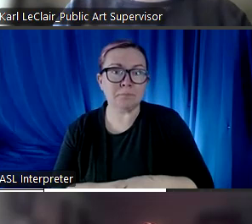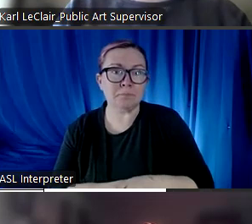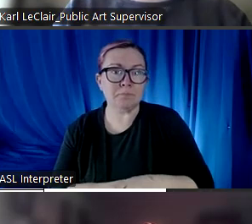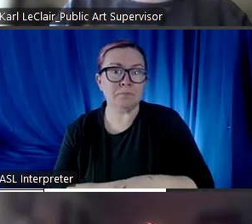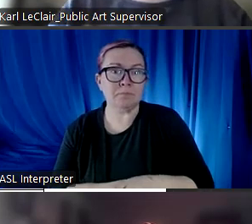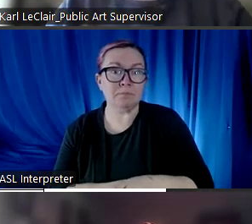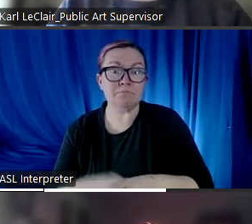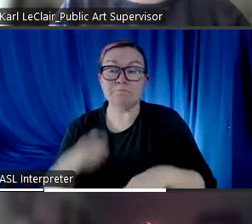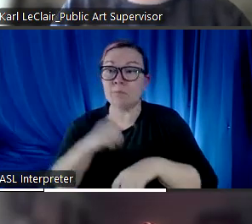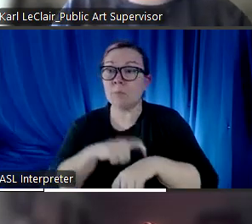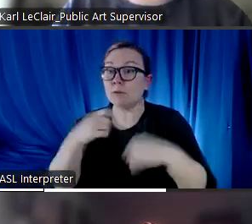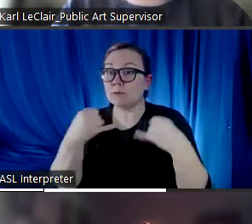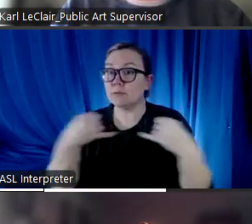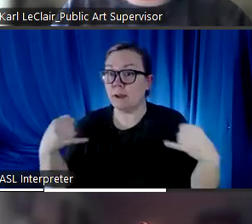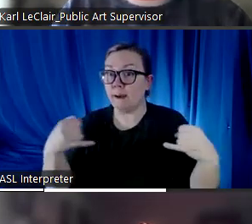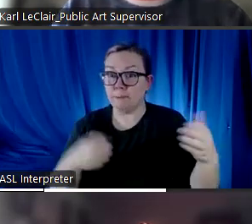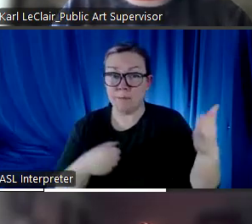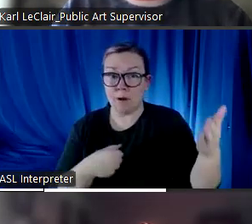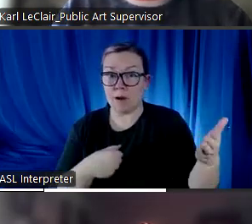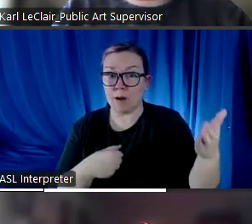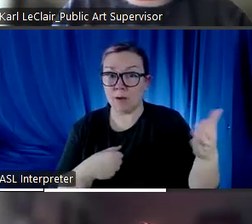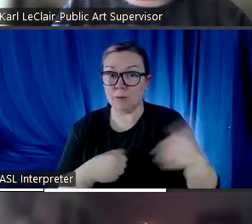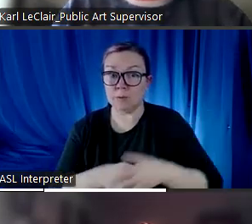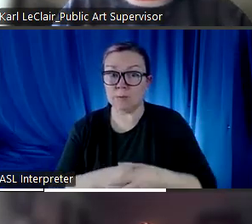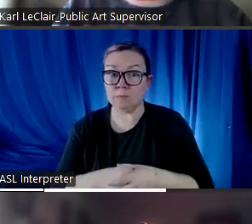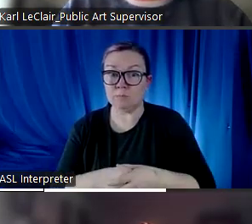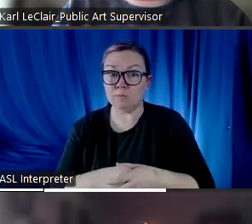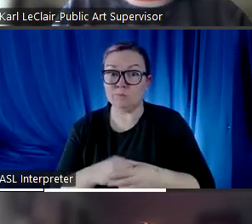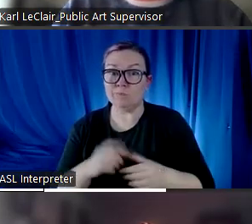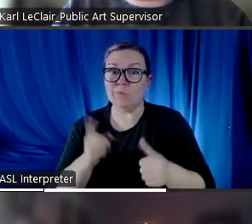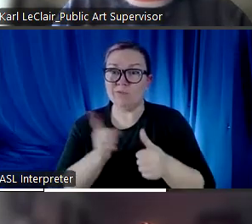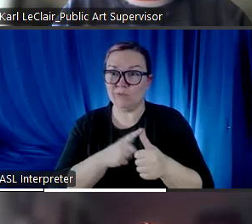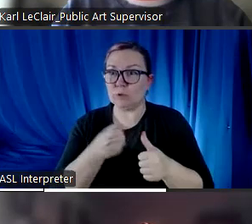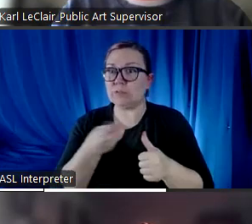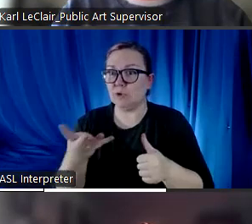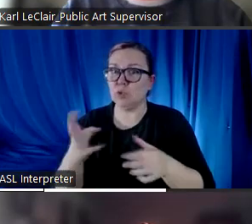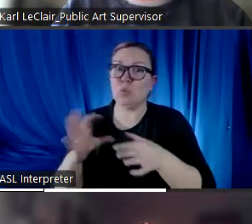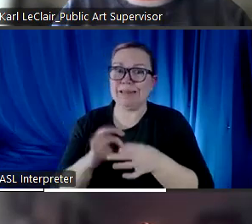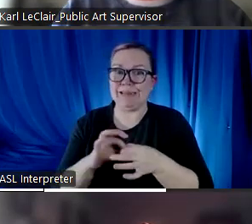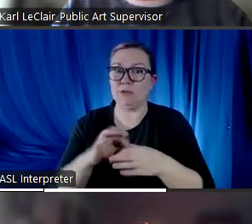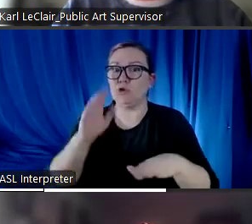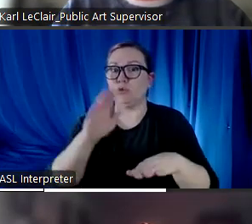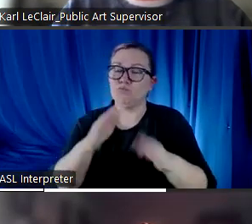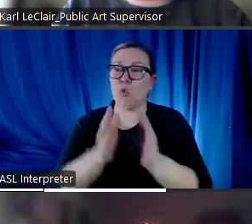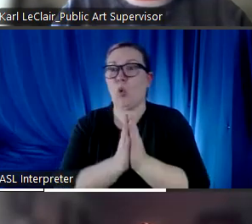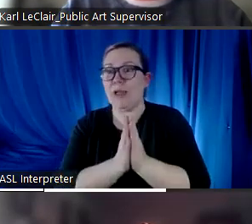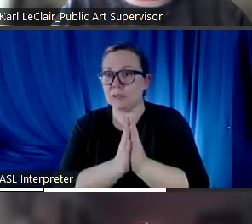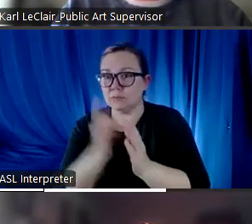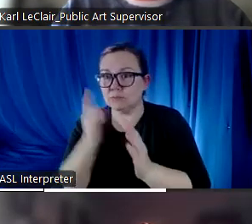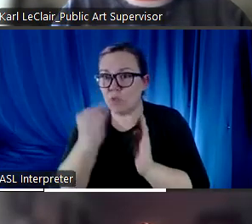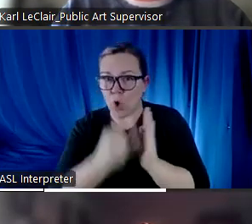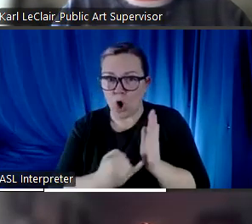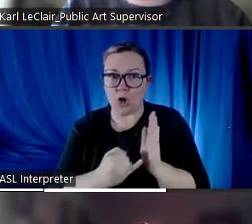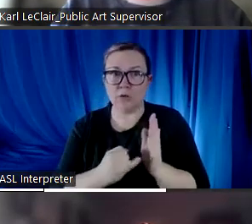For the timeline, so first couple items there related to the call. Questions deadline,